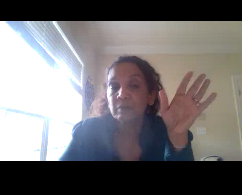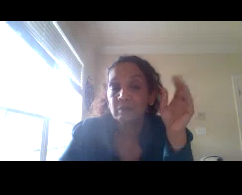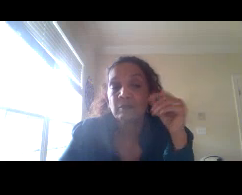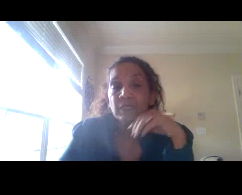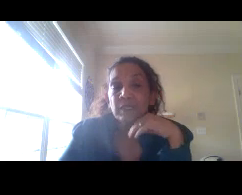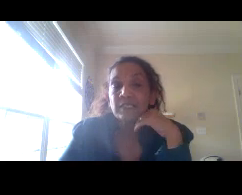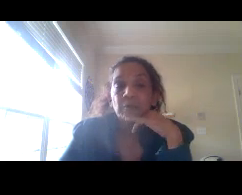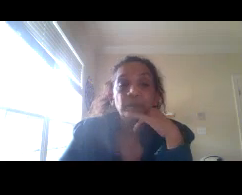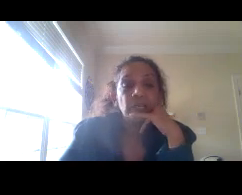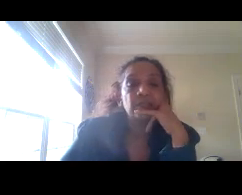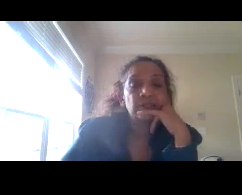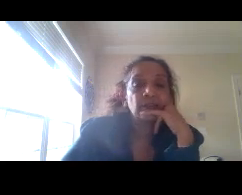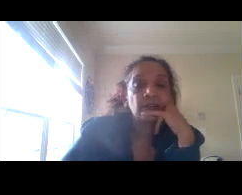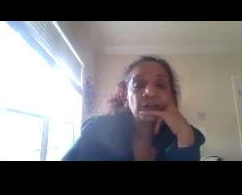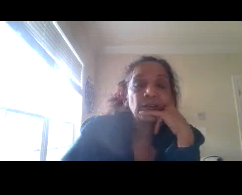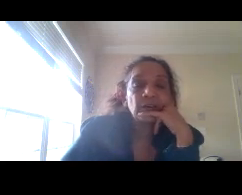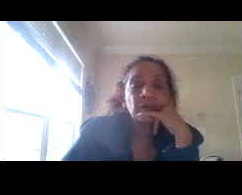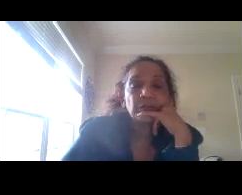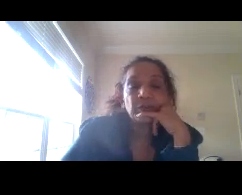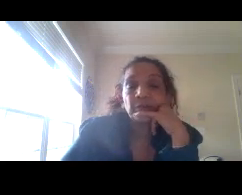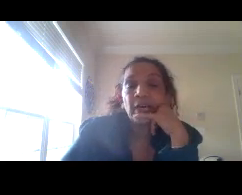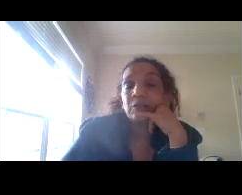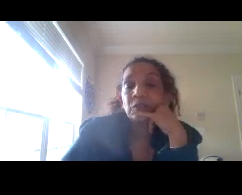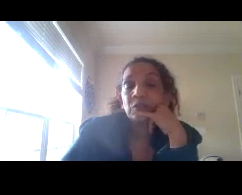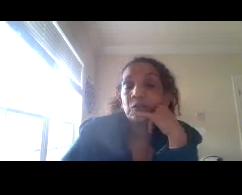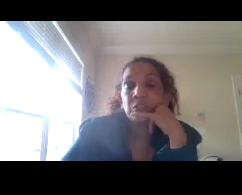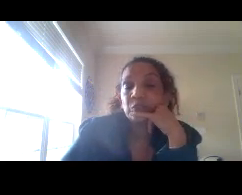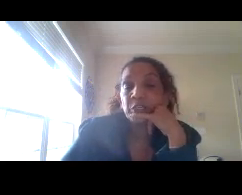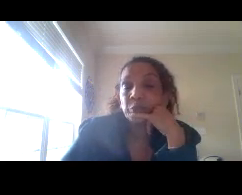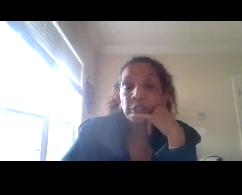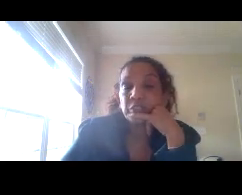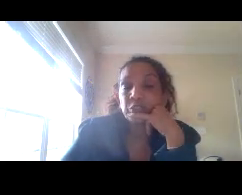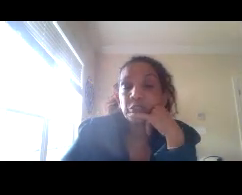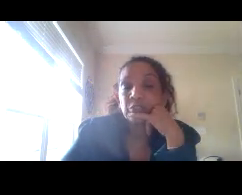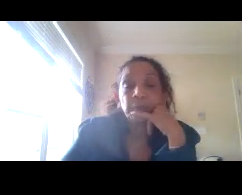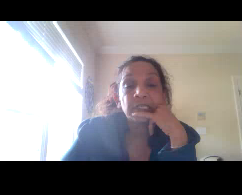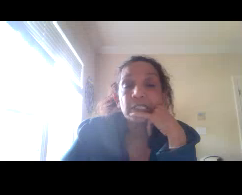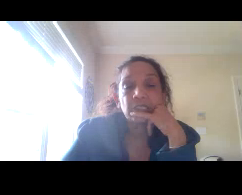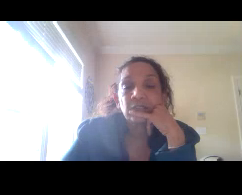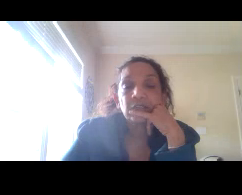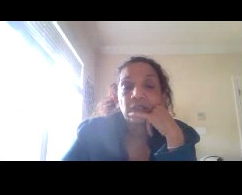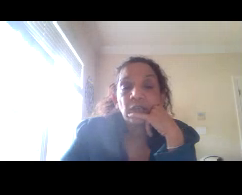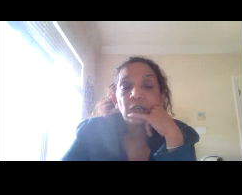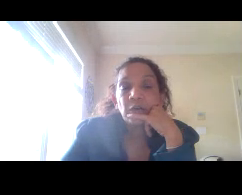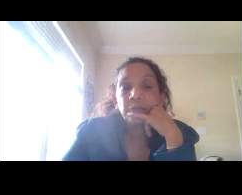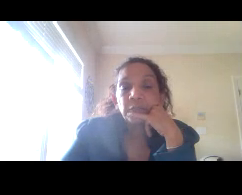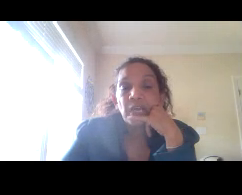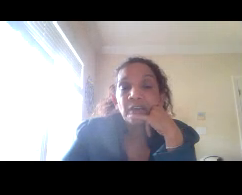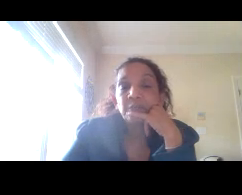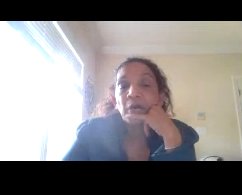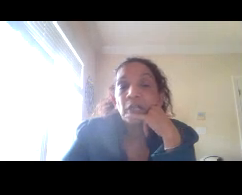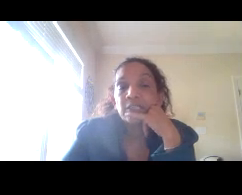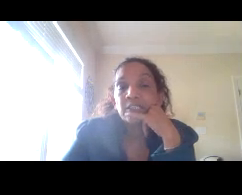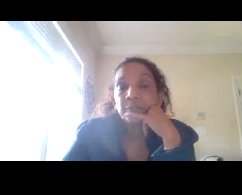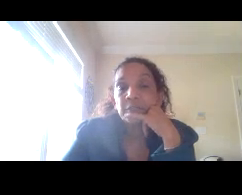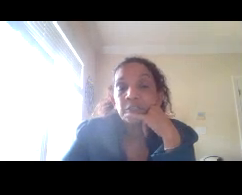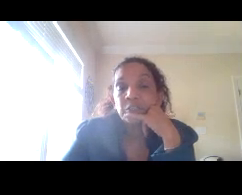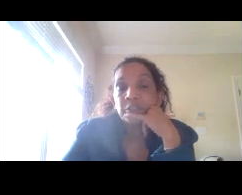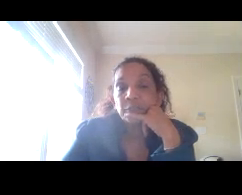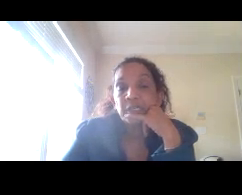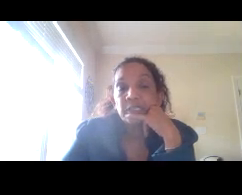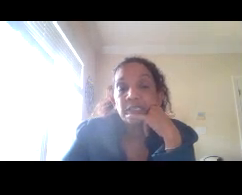leave some things from that. Just make sure it's just complete. Have a